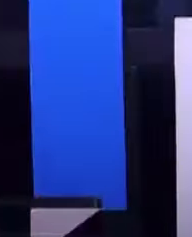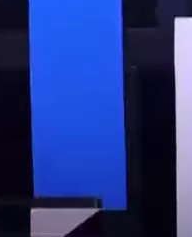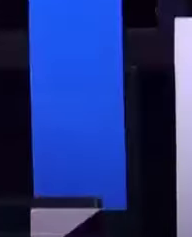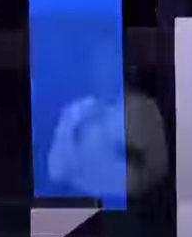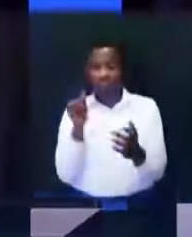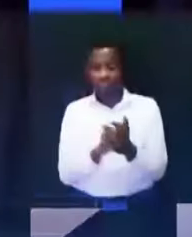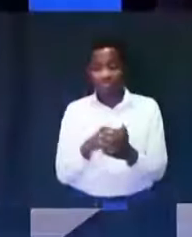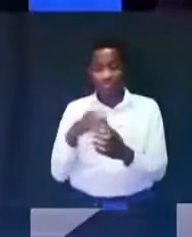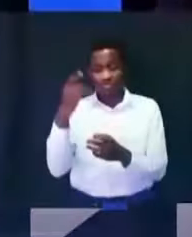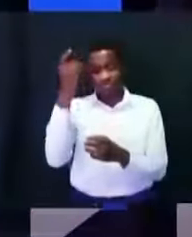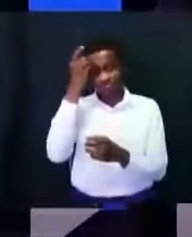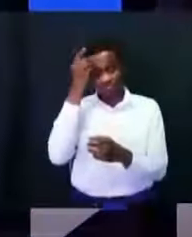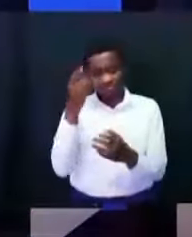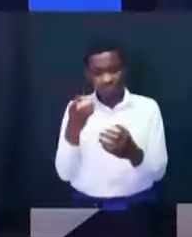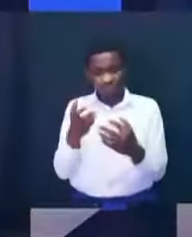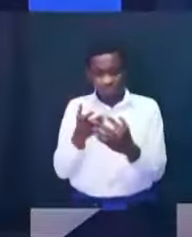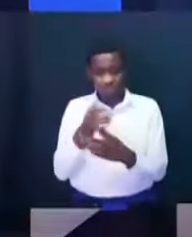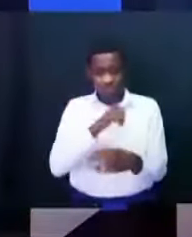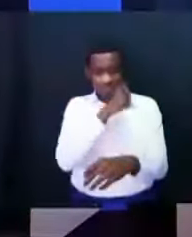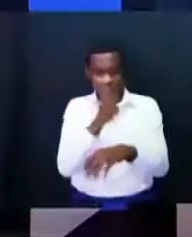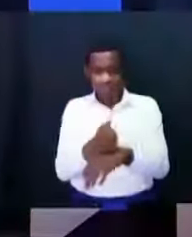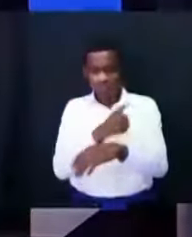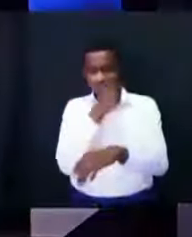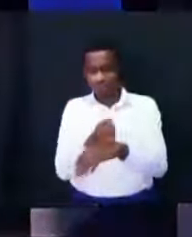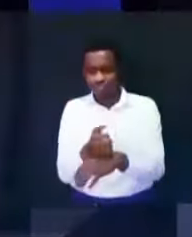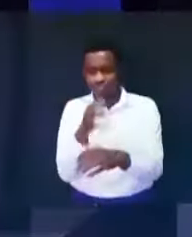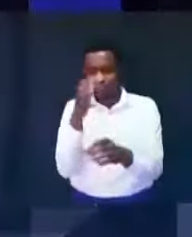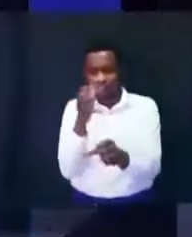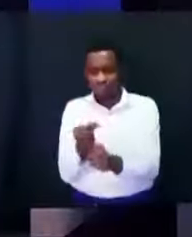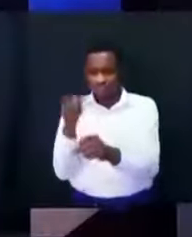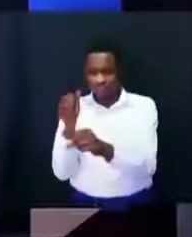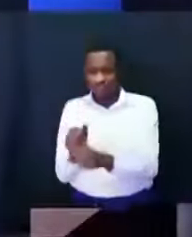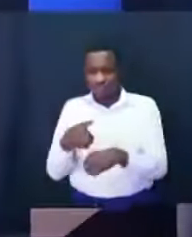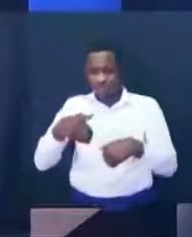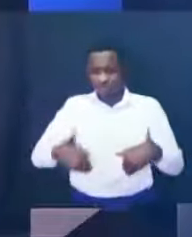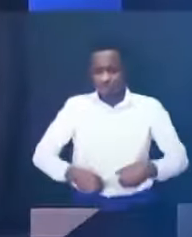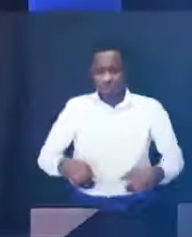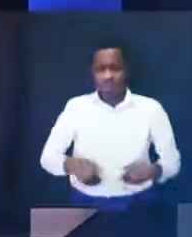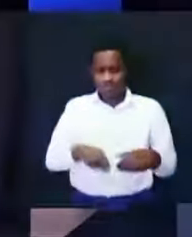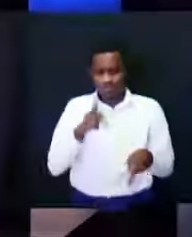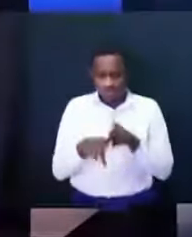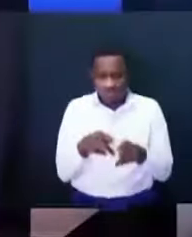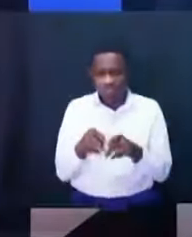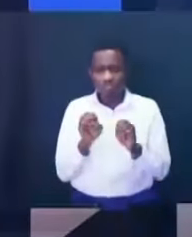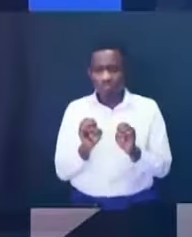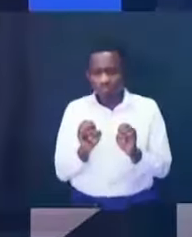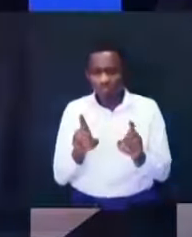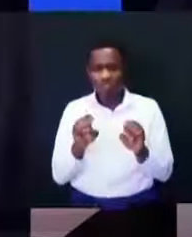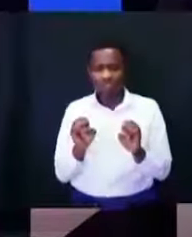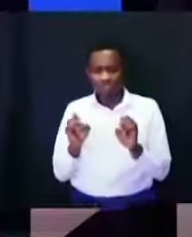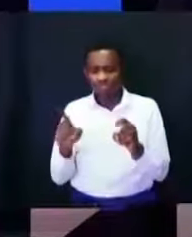authorities will try and then get young people to educate them and then consume their